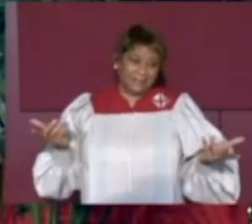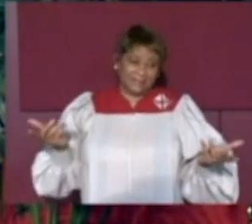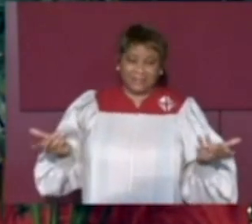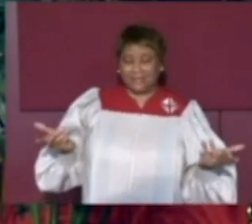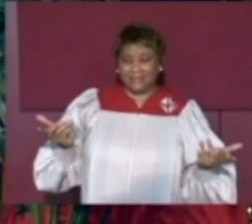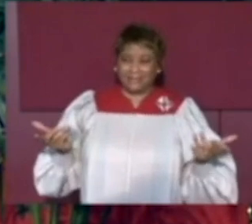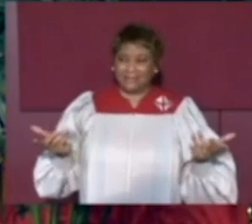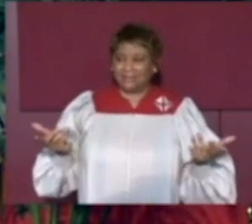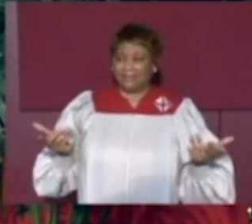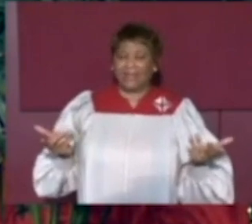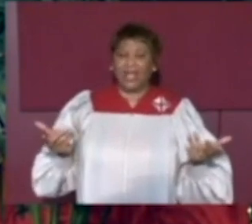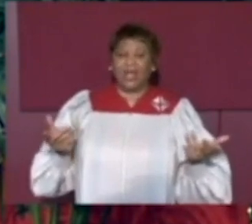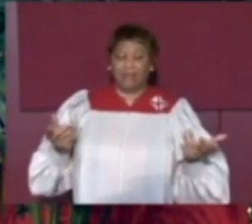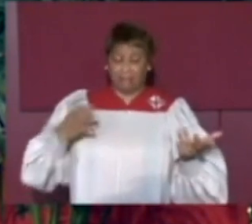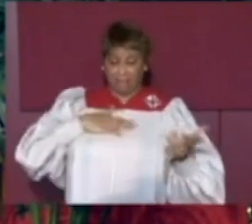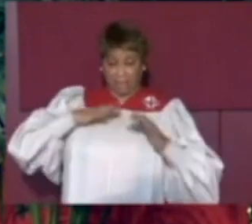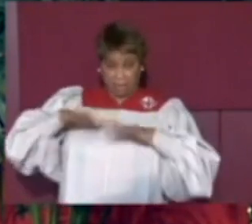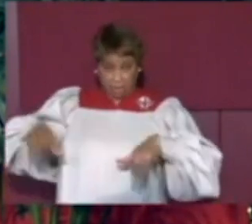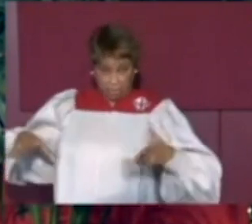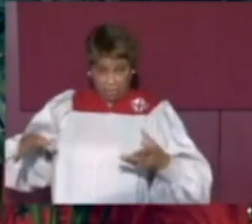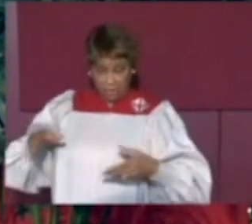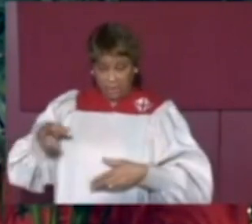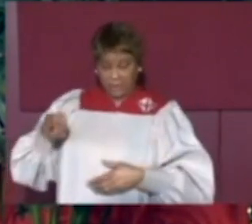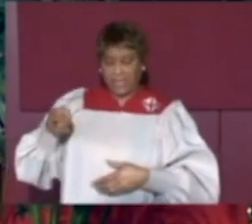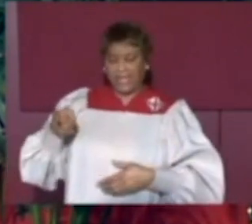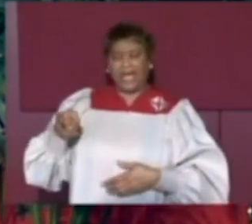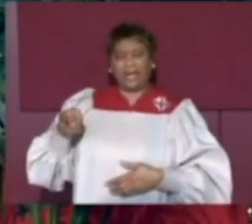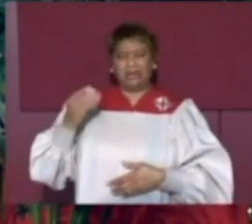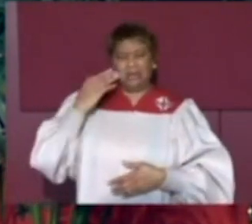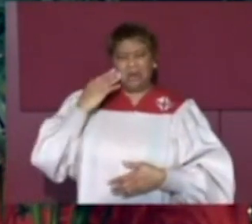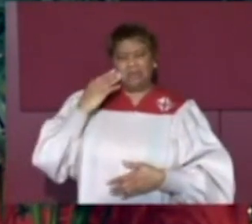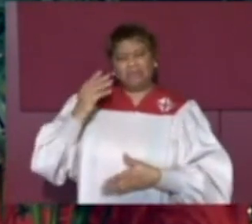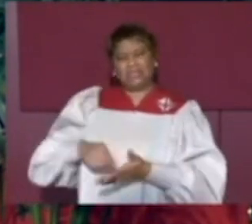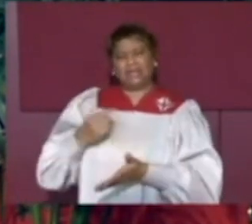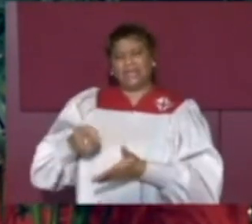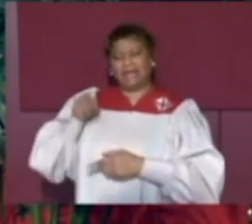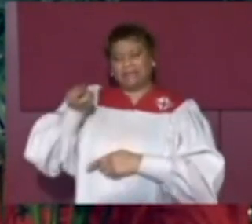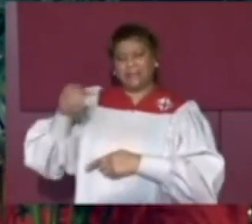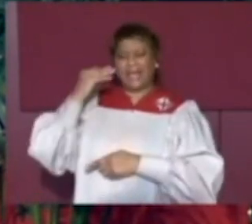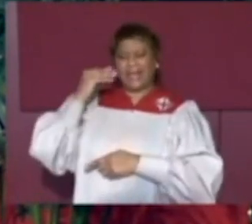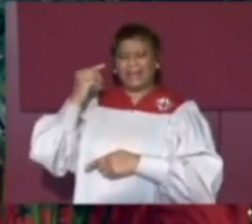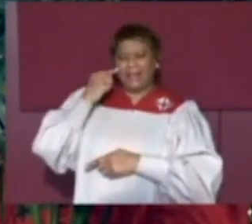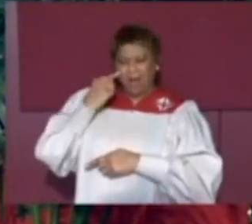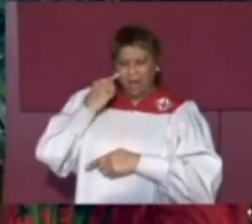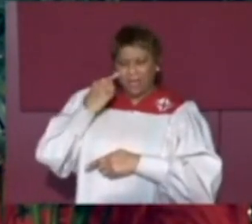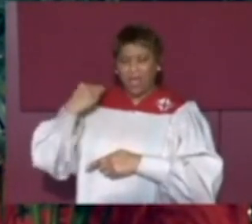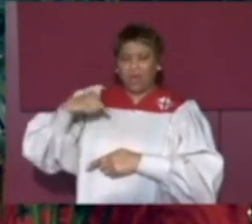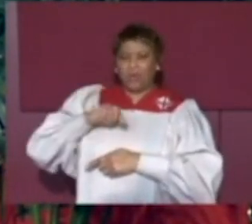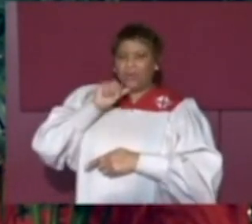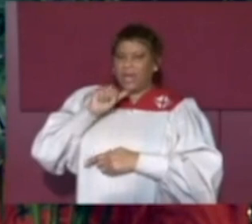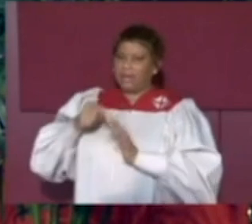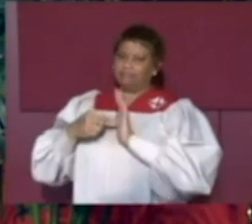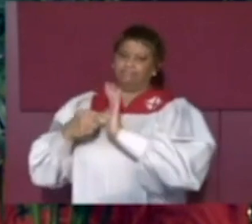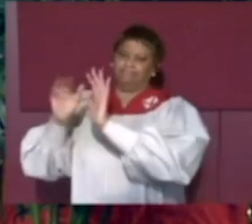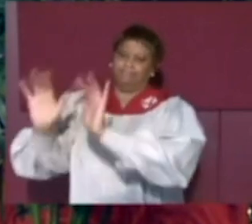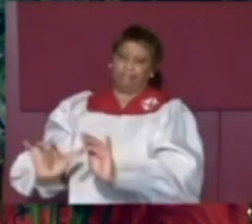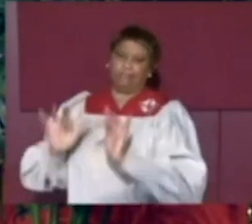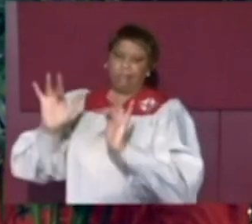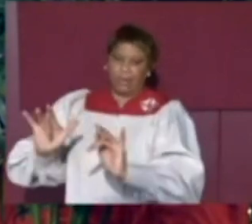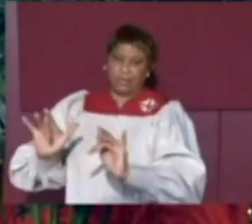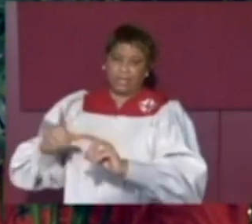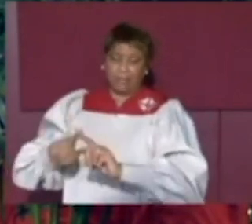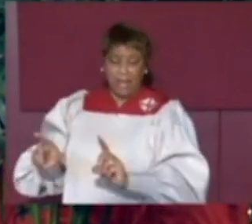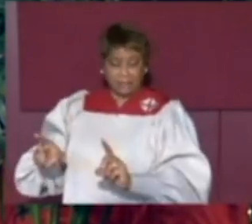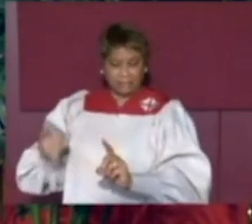Now, to my children, there are times where they thought that we were not merciful. But if they